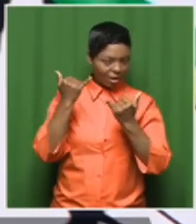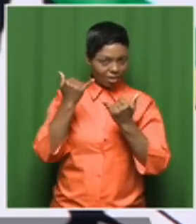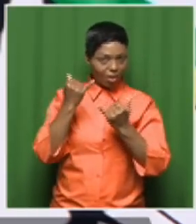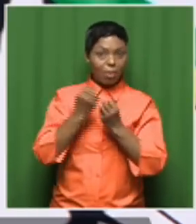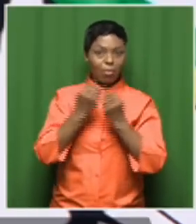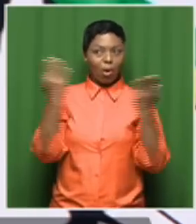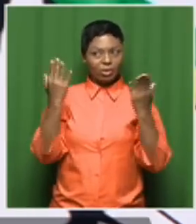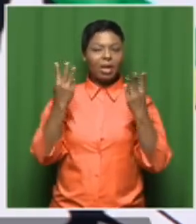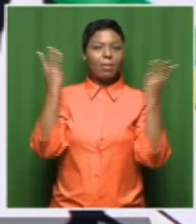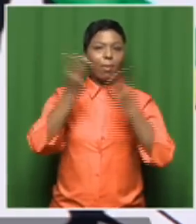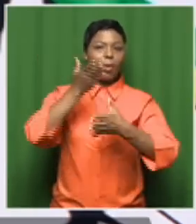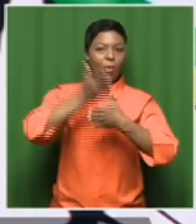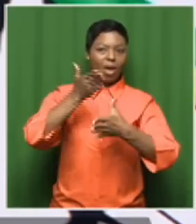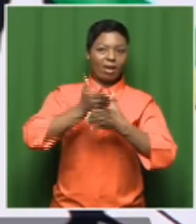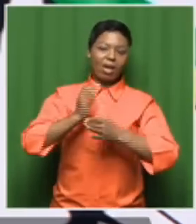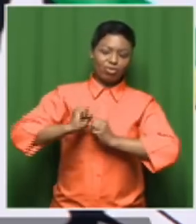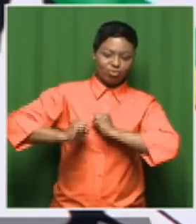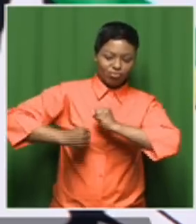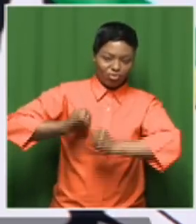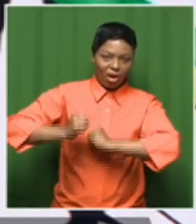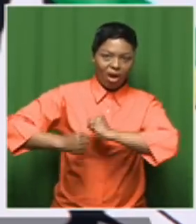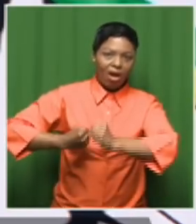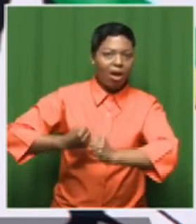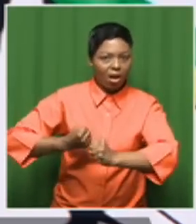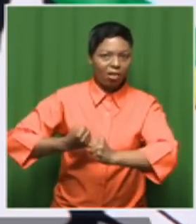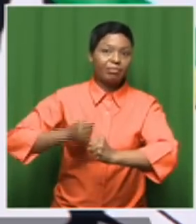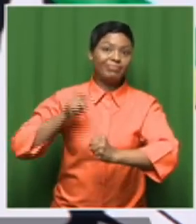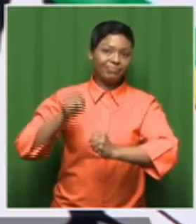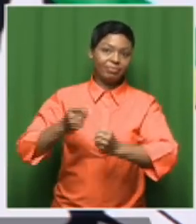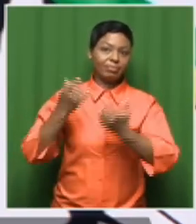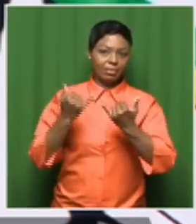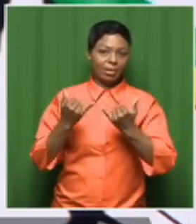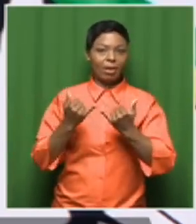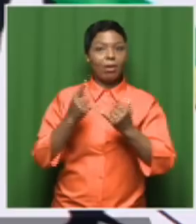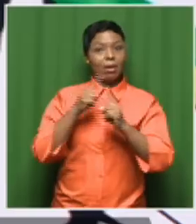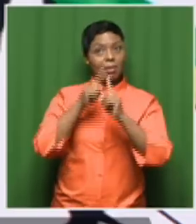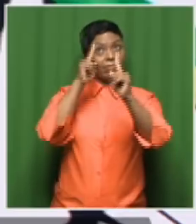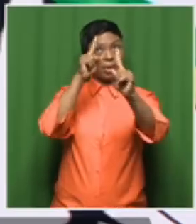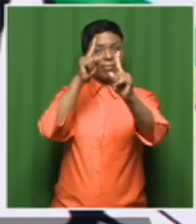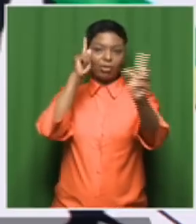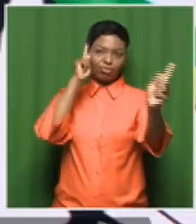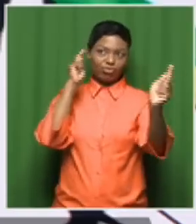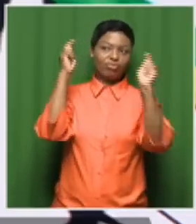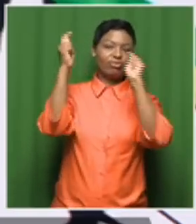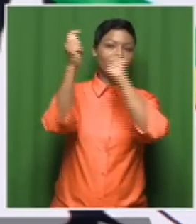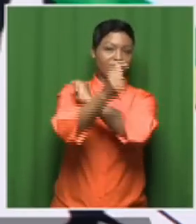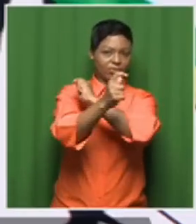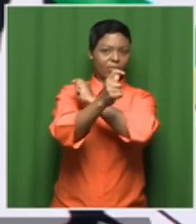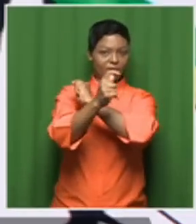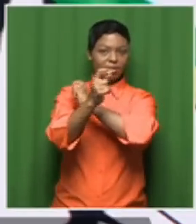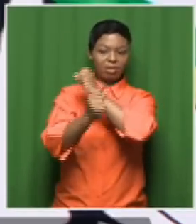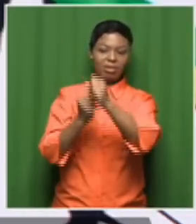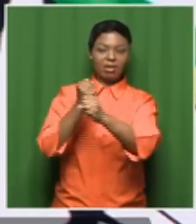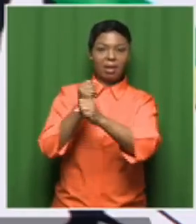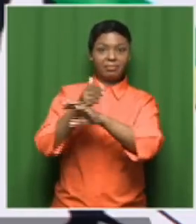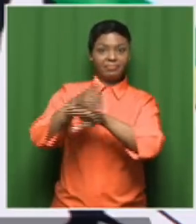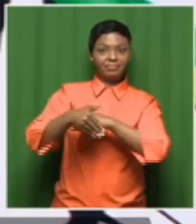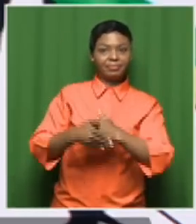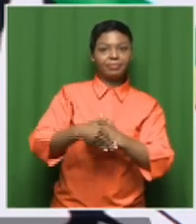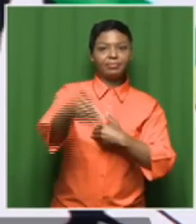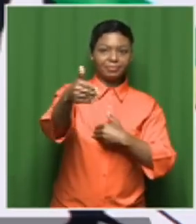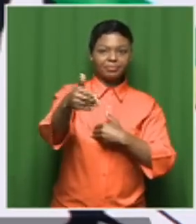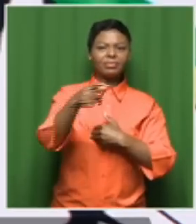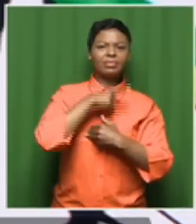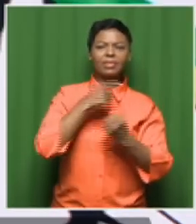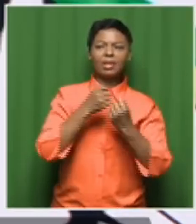struggles. However, the world of work is undergoing a period of transformation in the 21st century. There's been slower growth in